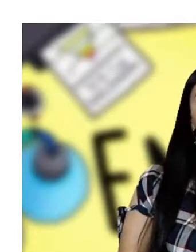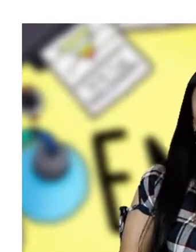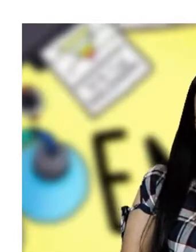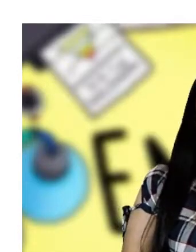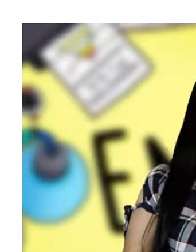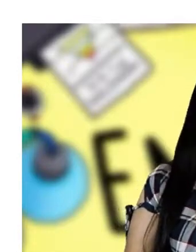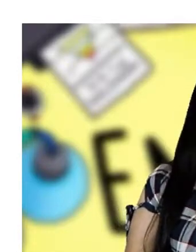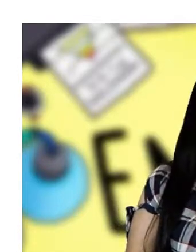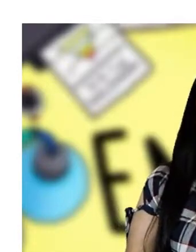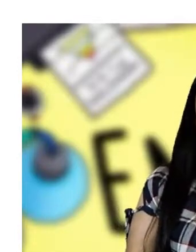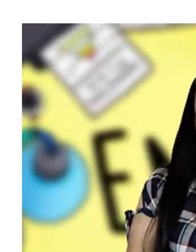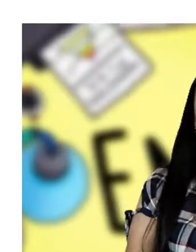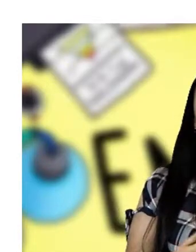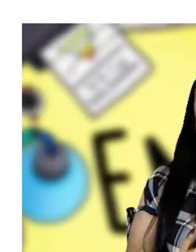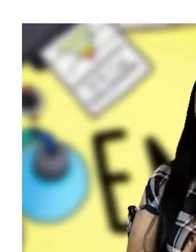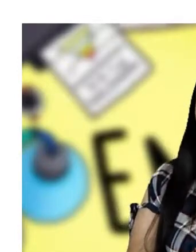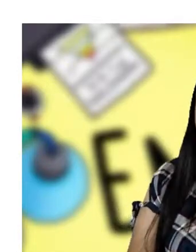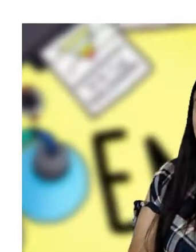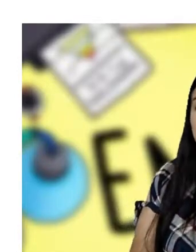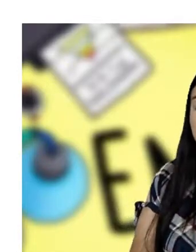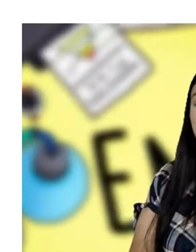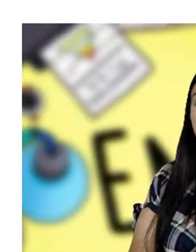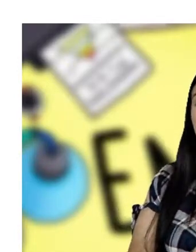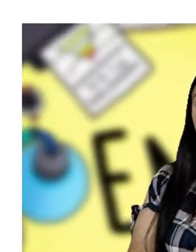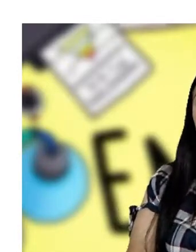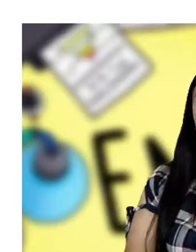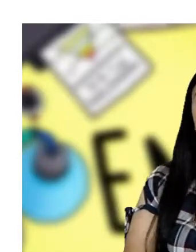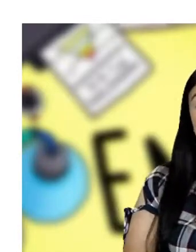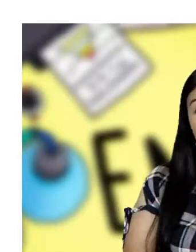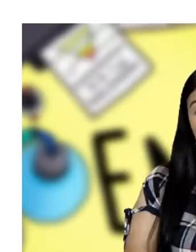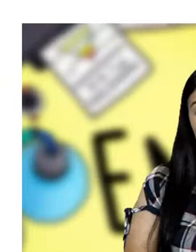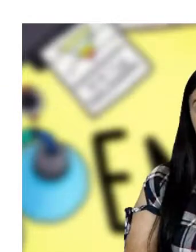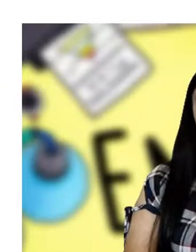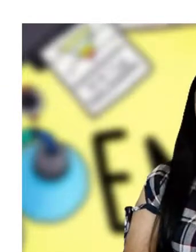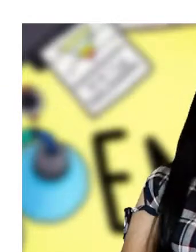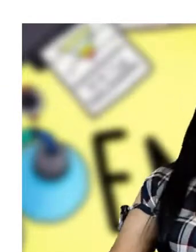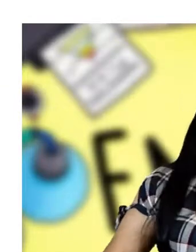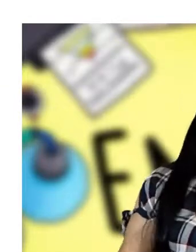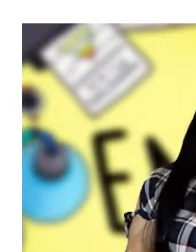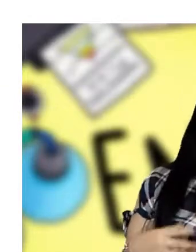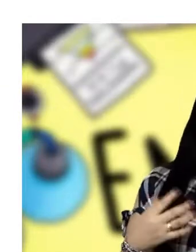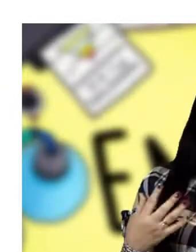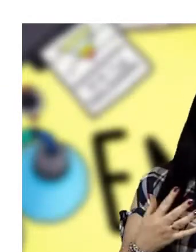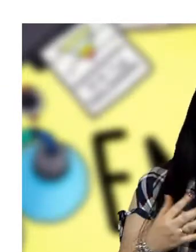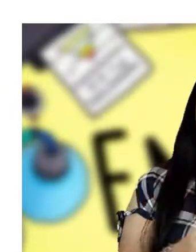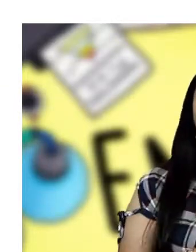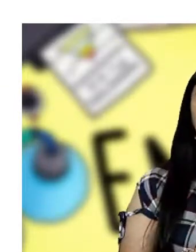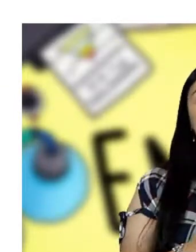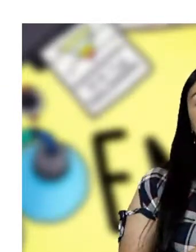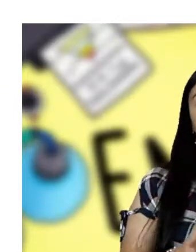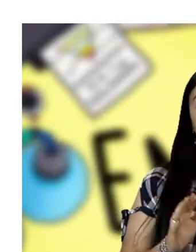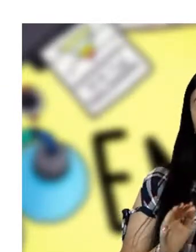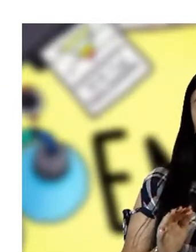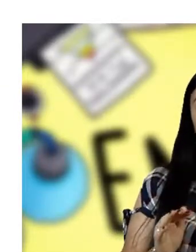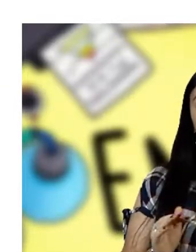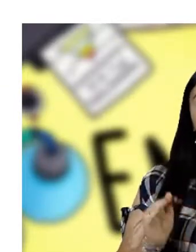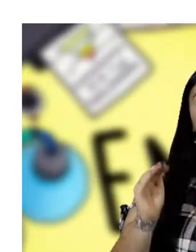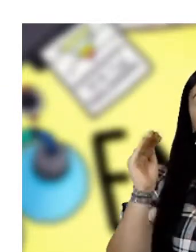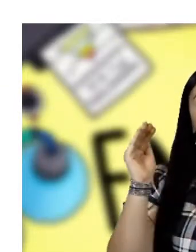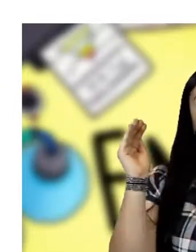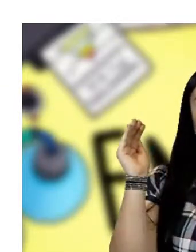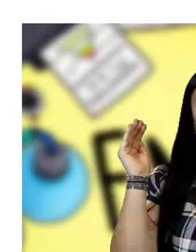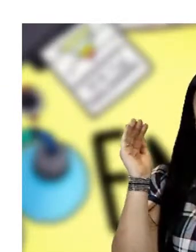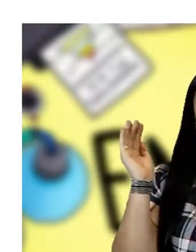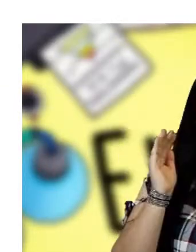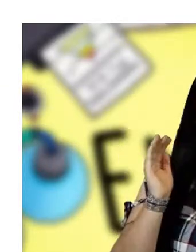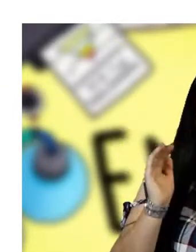to give some suggestions or some recommendations to people that are sick, yeah, so we can say something like this.